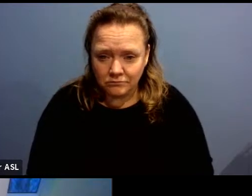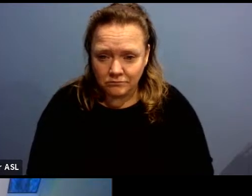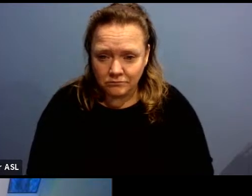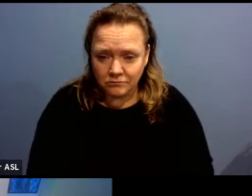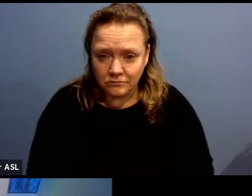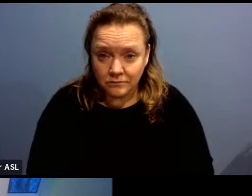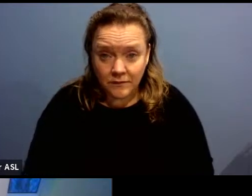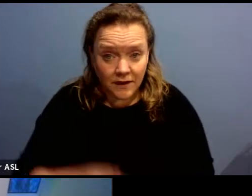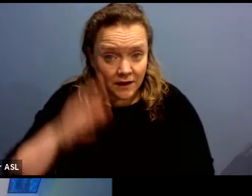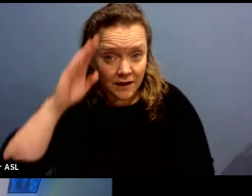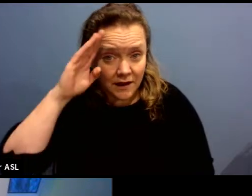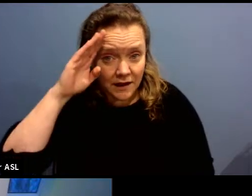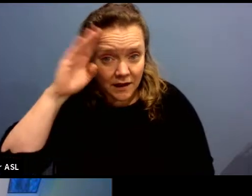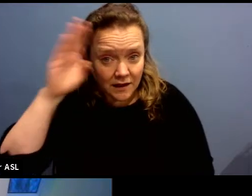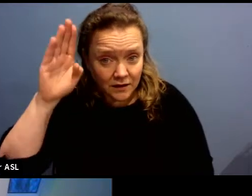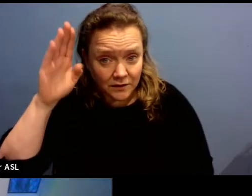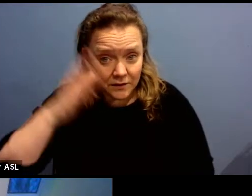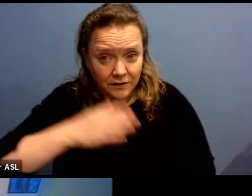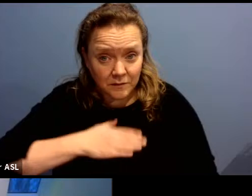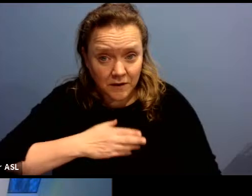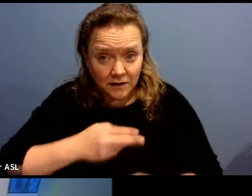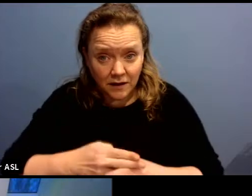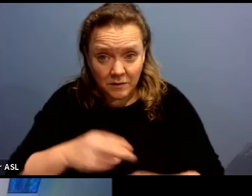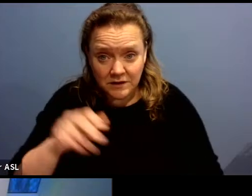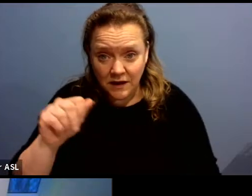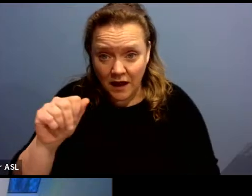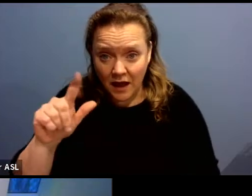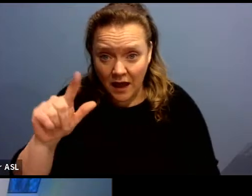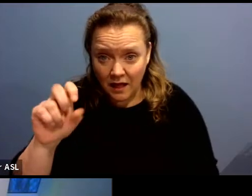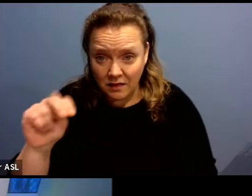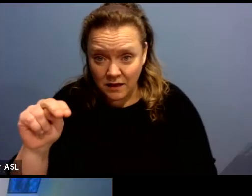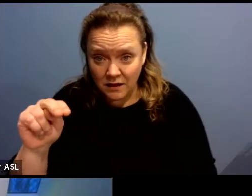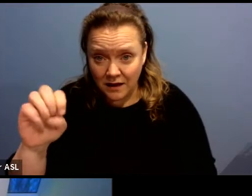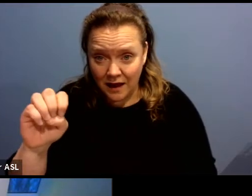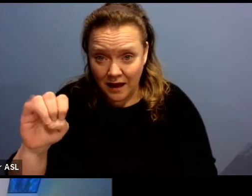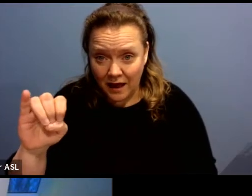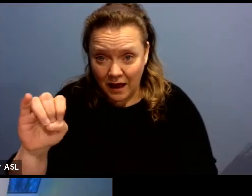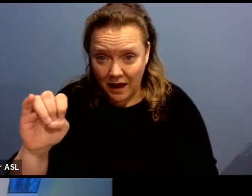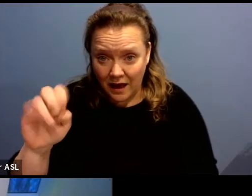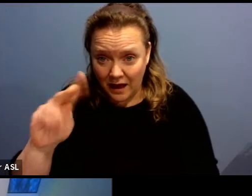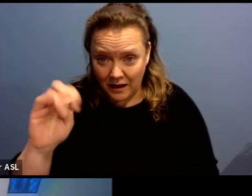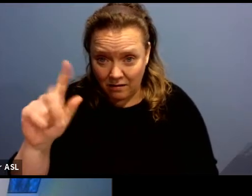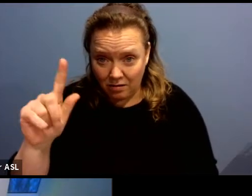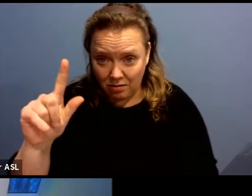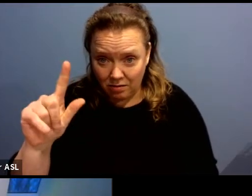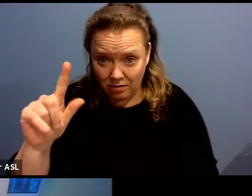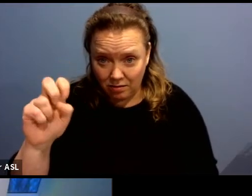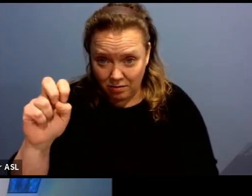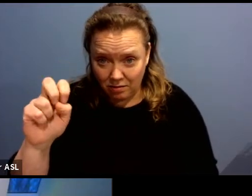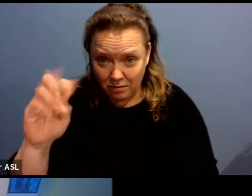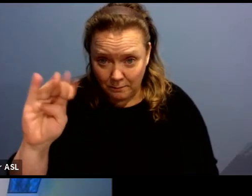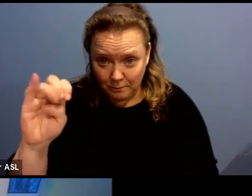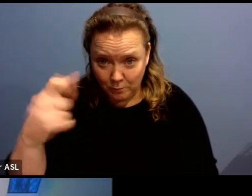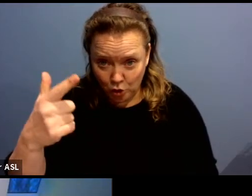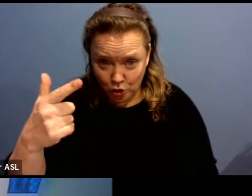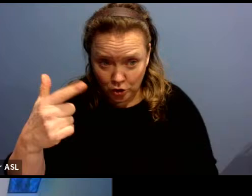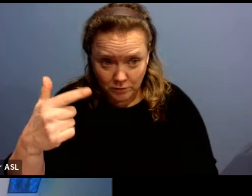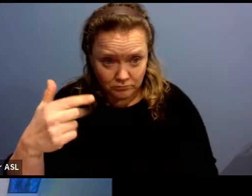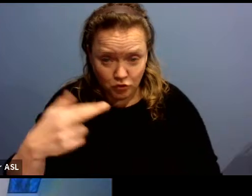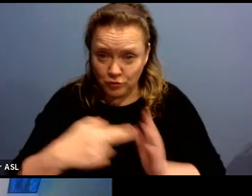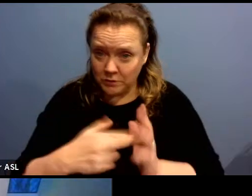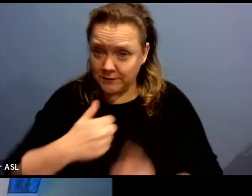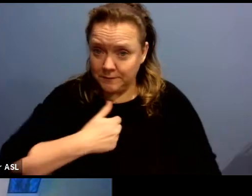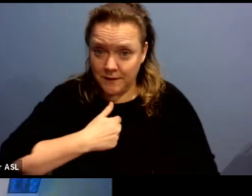Hello, everyone. My name is Alan Eichelberg. I'm not here representing any group, just a private citizen living in Arlington